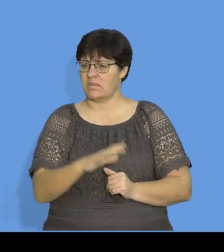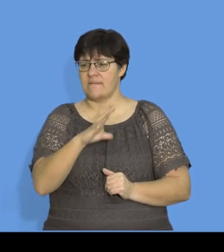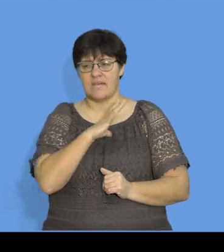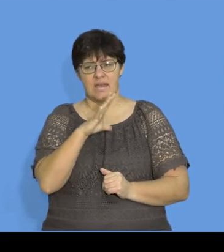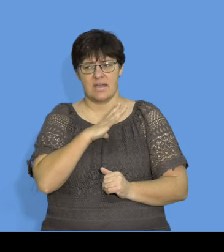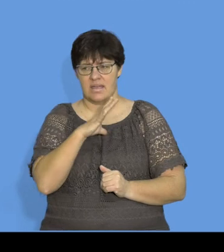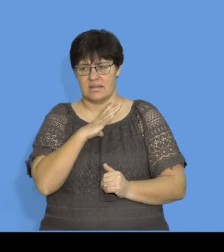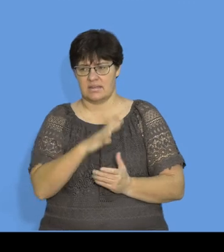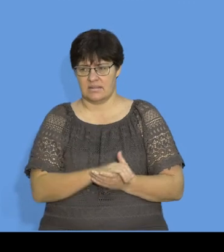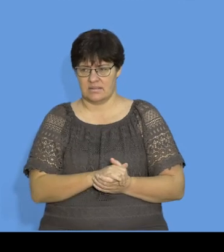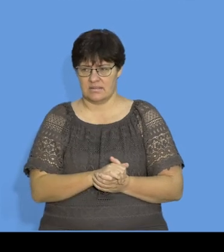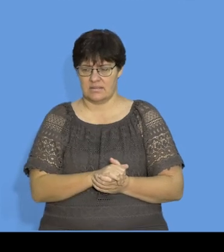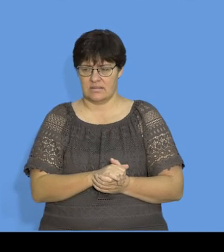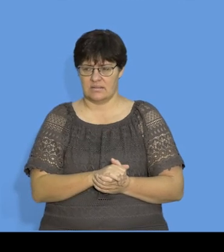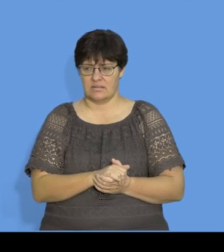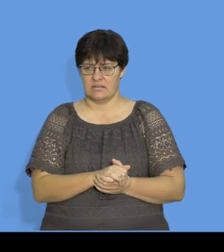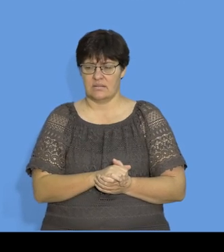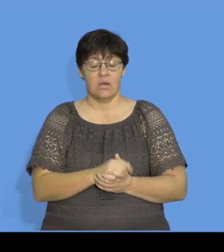That's fine,